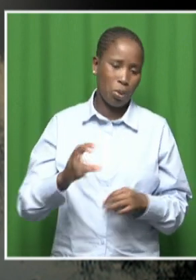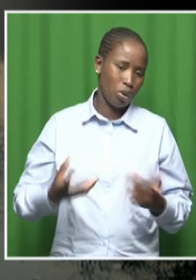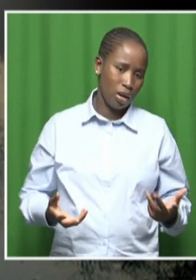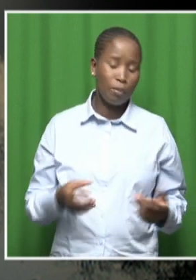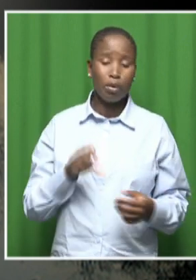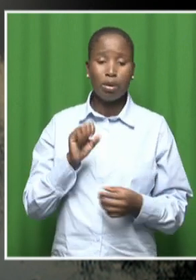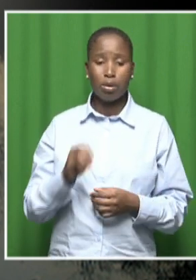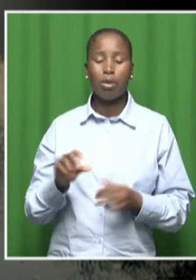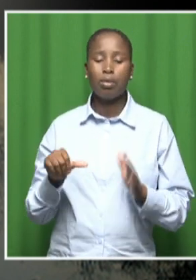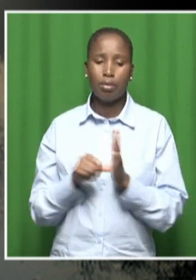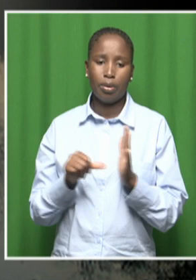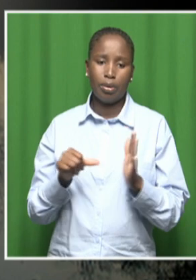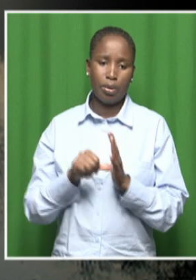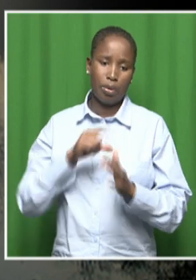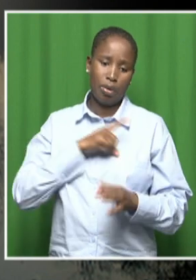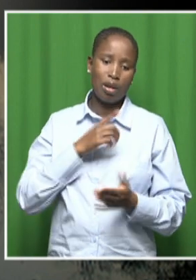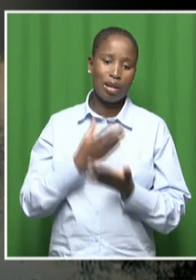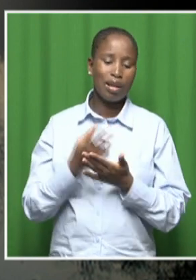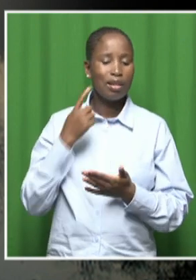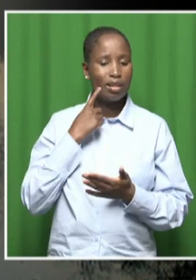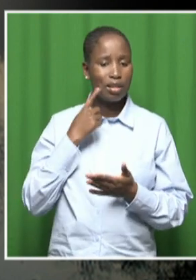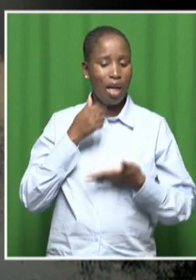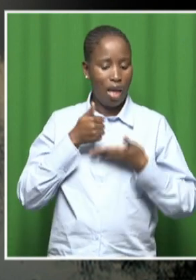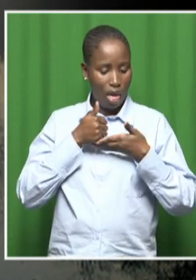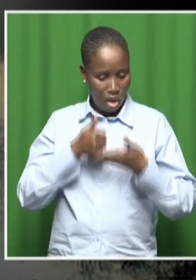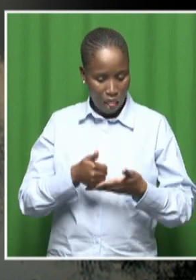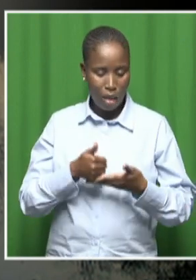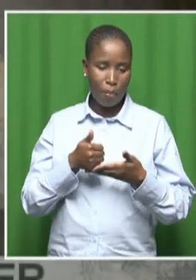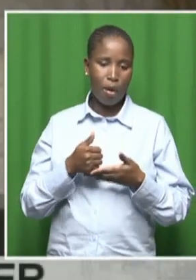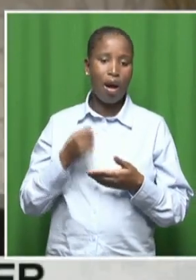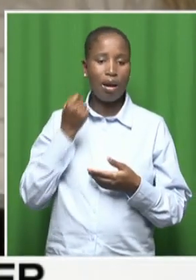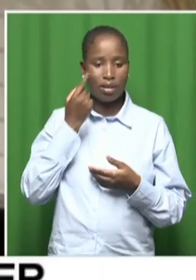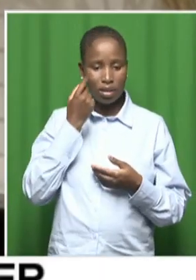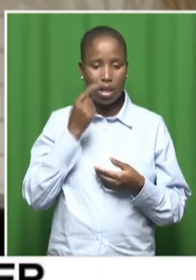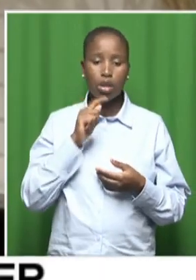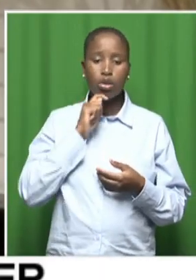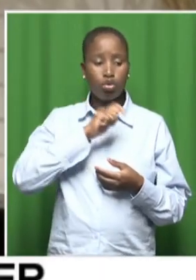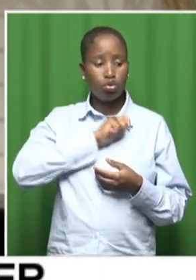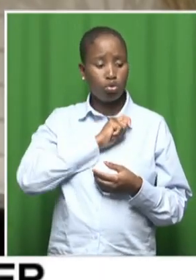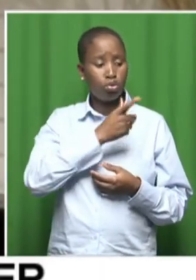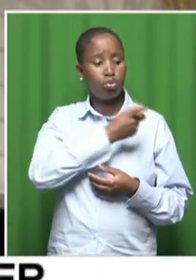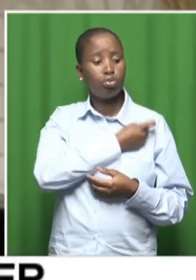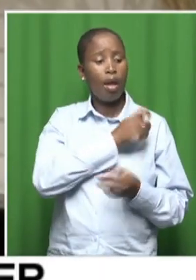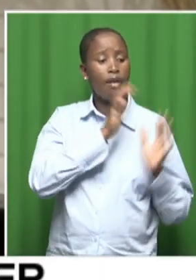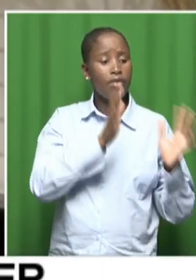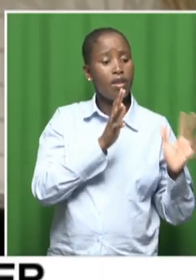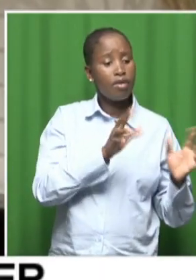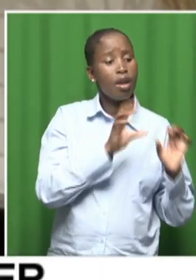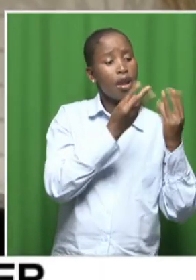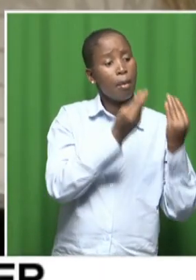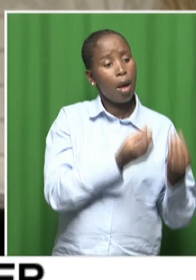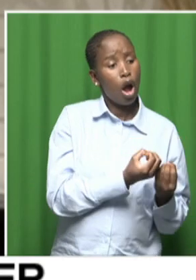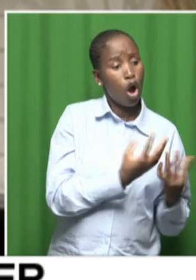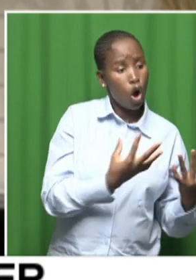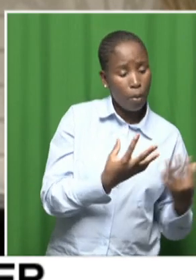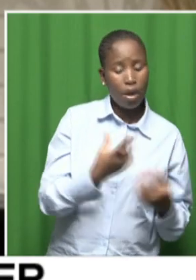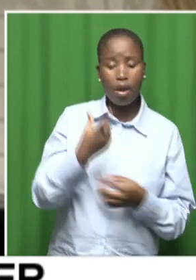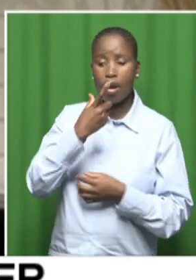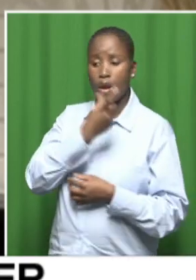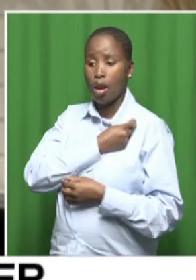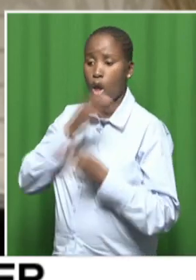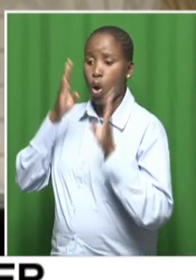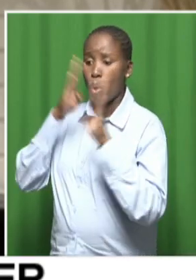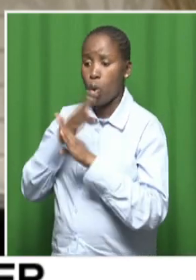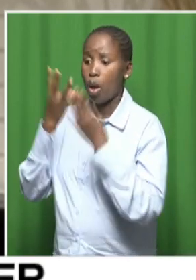important, because that can help broader data so we can understand how many are vaccinated and how many are not. But right now, a large number, we don't have